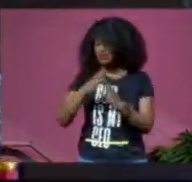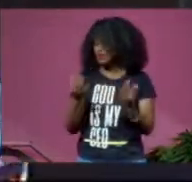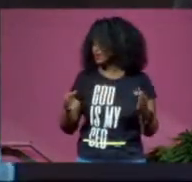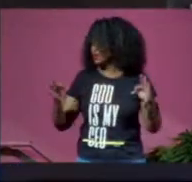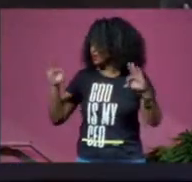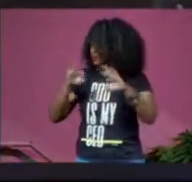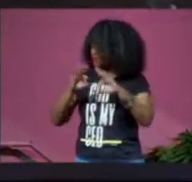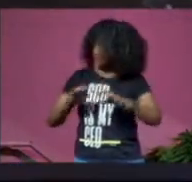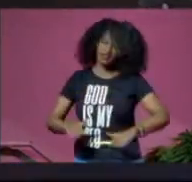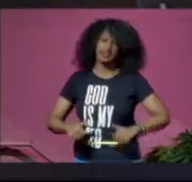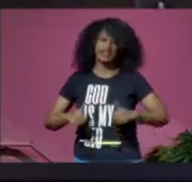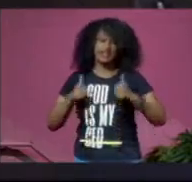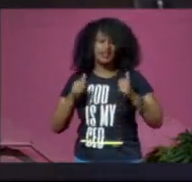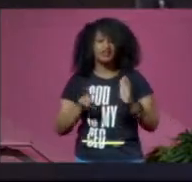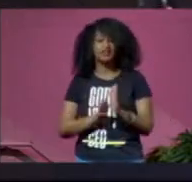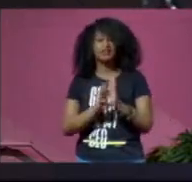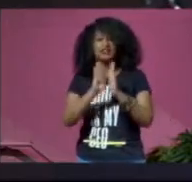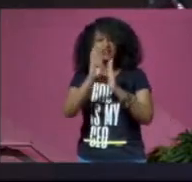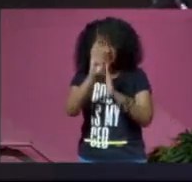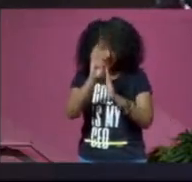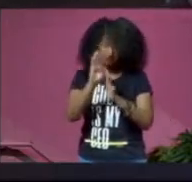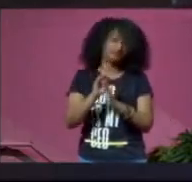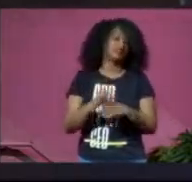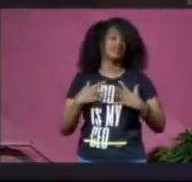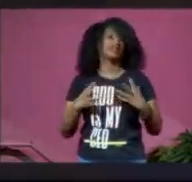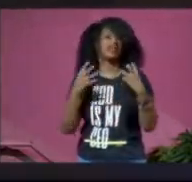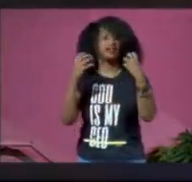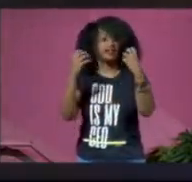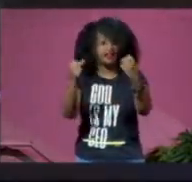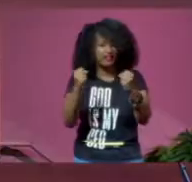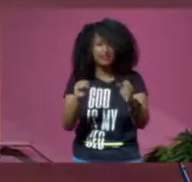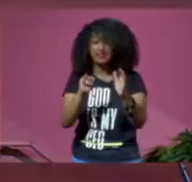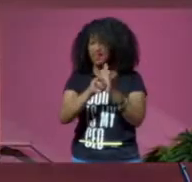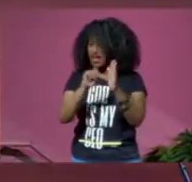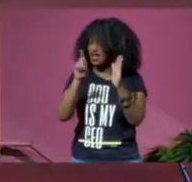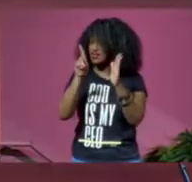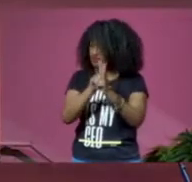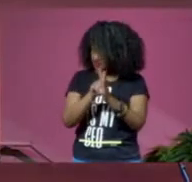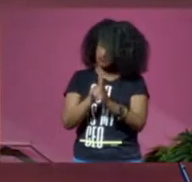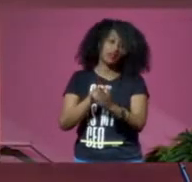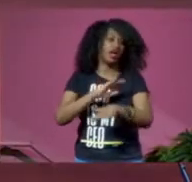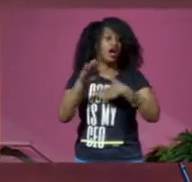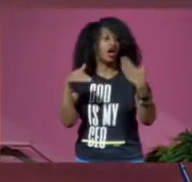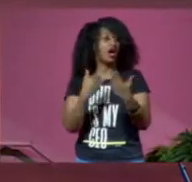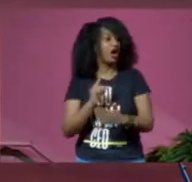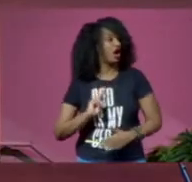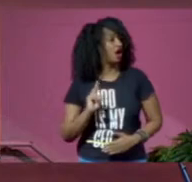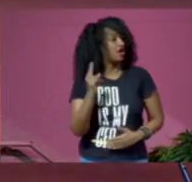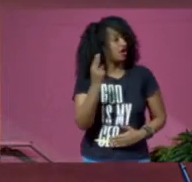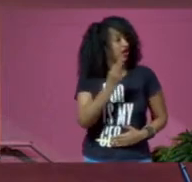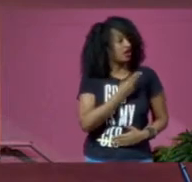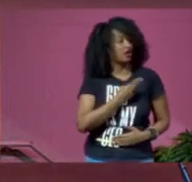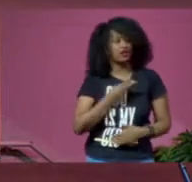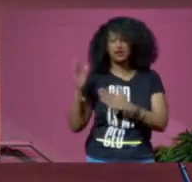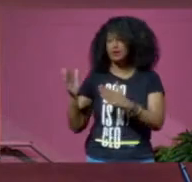and the construction of a healthy and independent identity. And because all of us are in process of learning